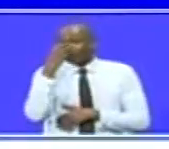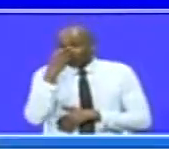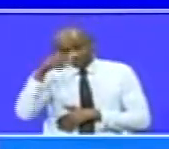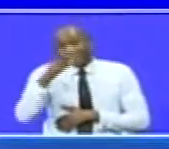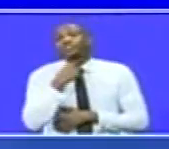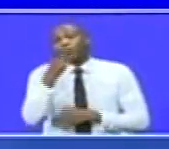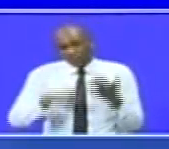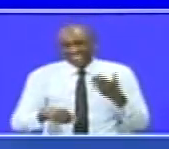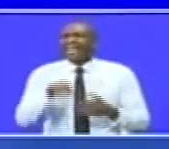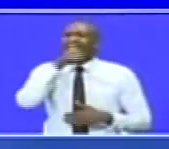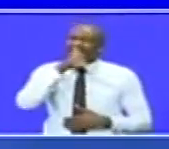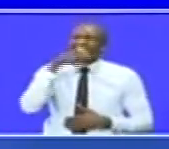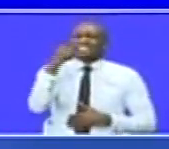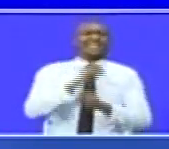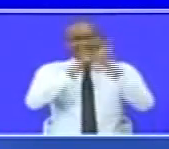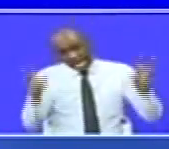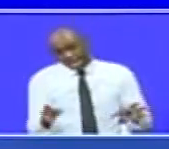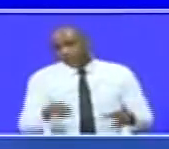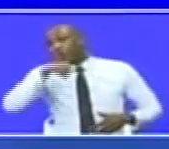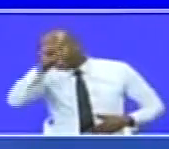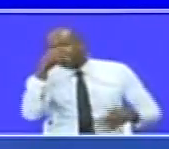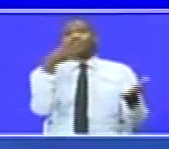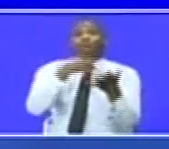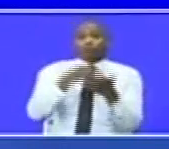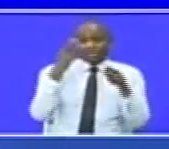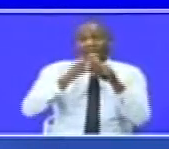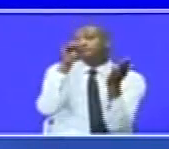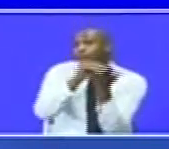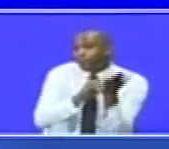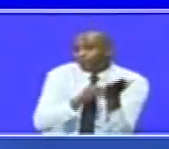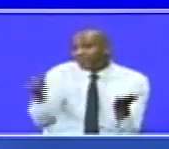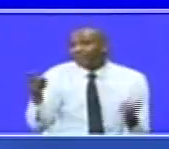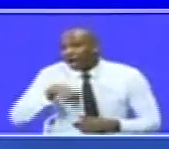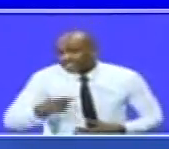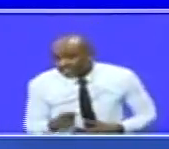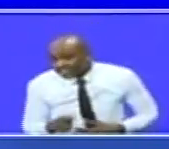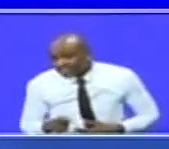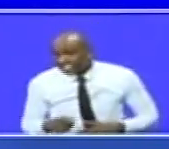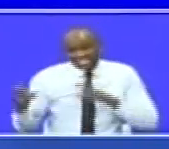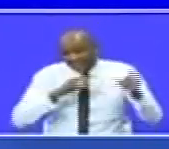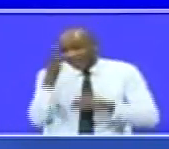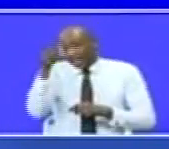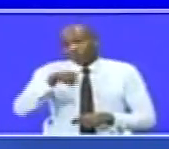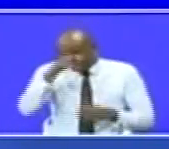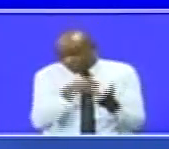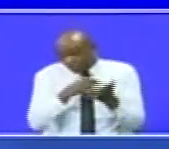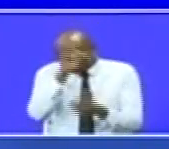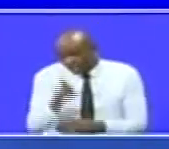wants Raila to come out clearly and state whether he had a hand in their tribulations at the Hague.